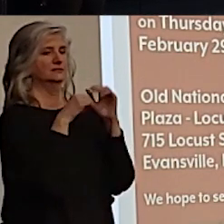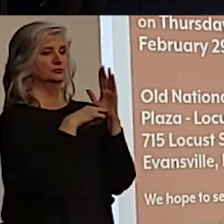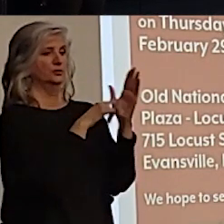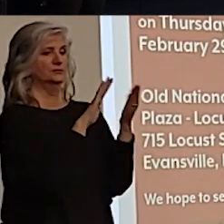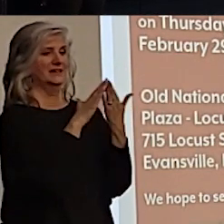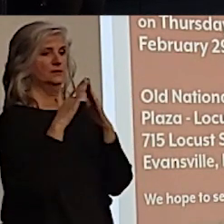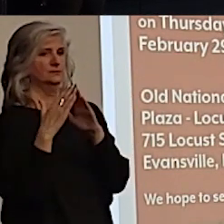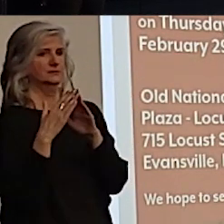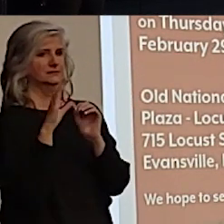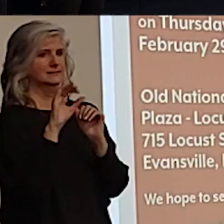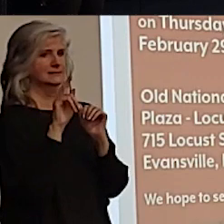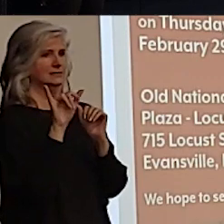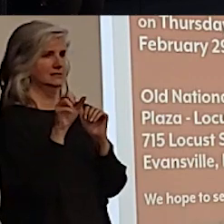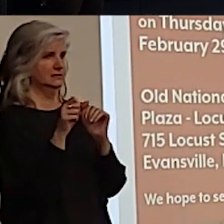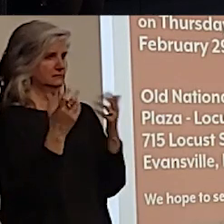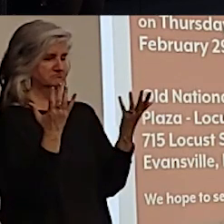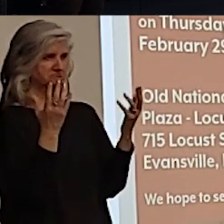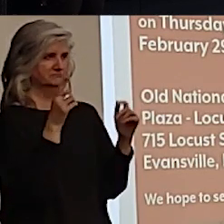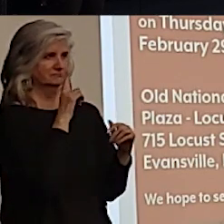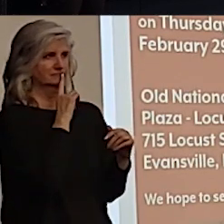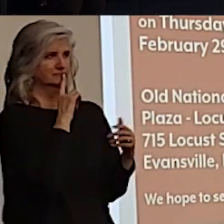cities. And I wondered,